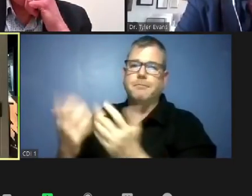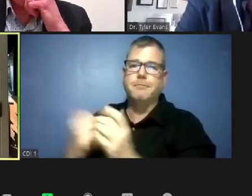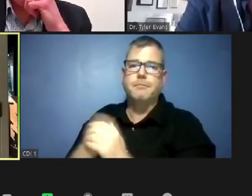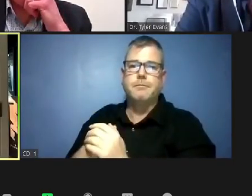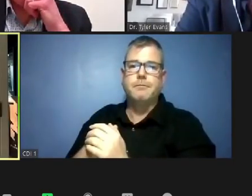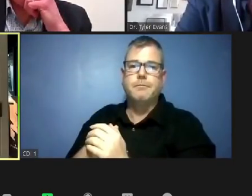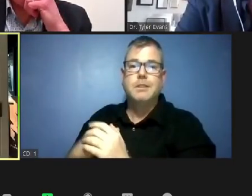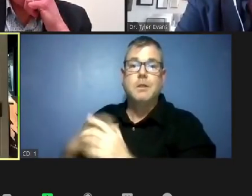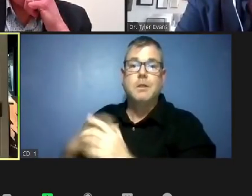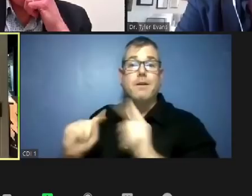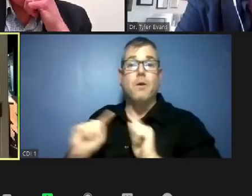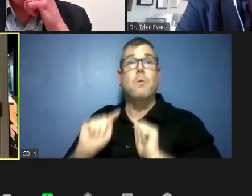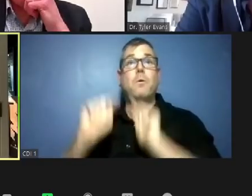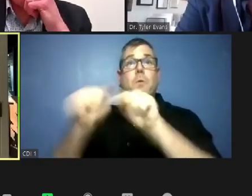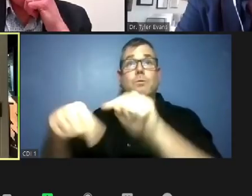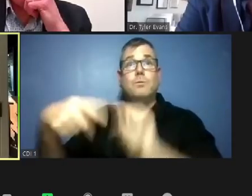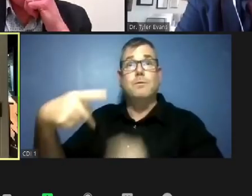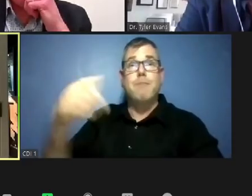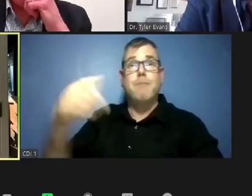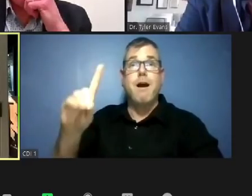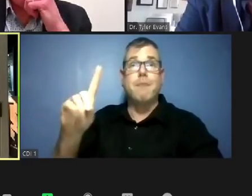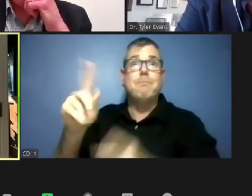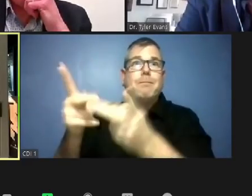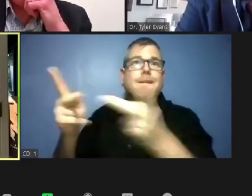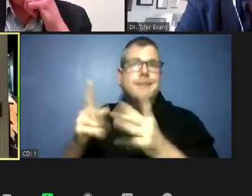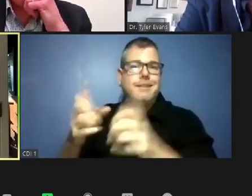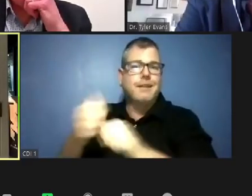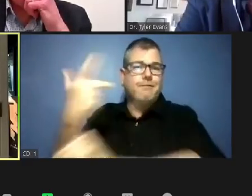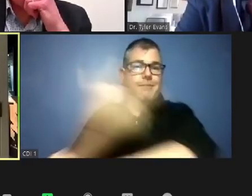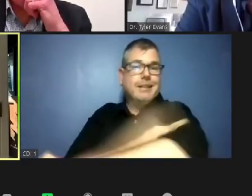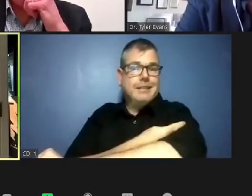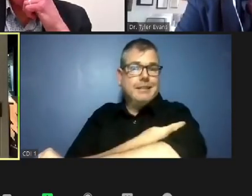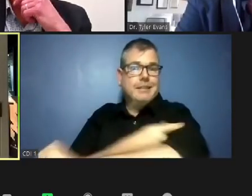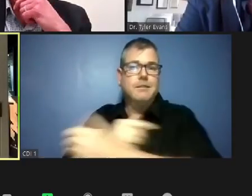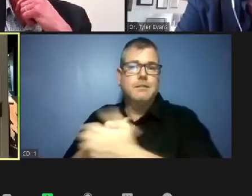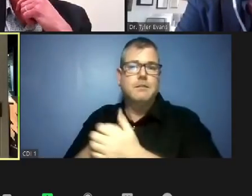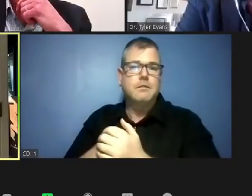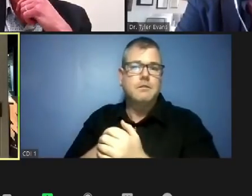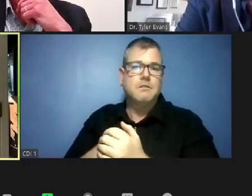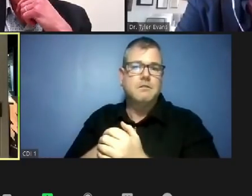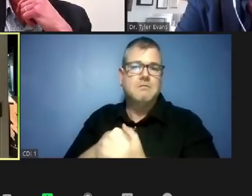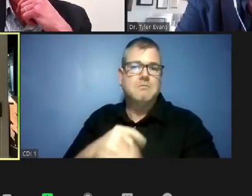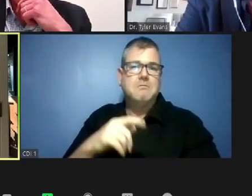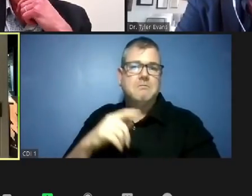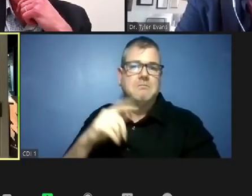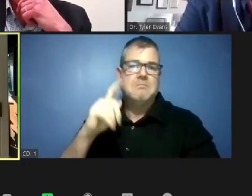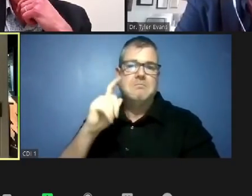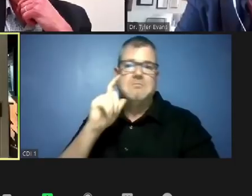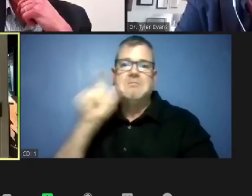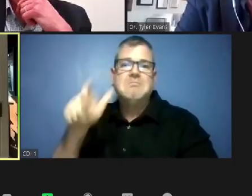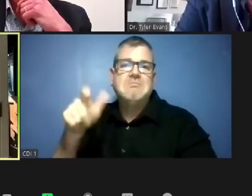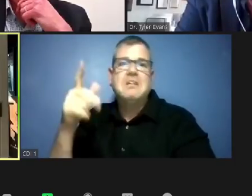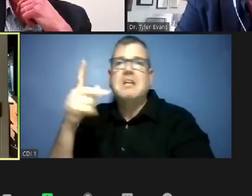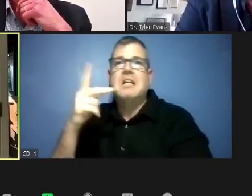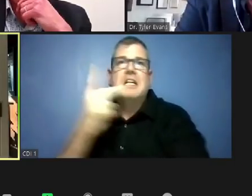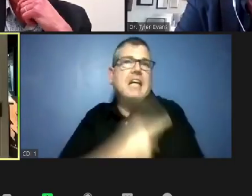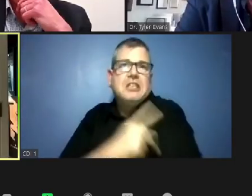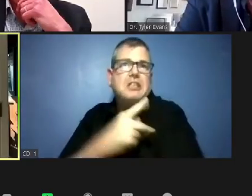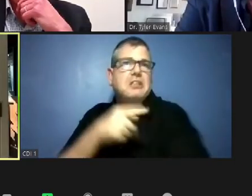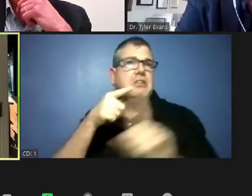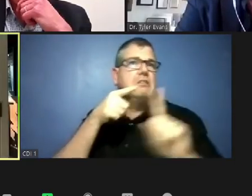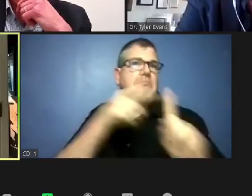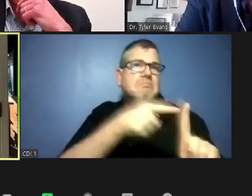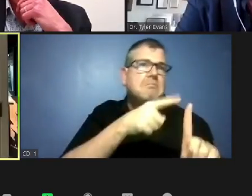well, not outside of a medical network, so not necessarily Kaiser or Sutter Health, you will be required to prove that you are over the age